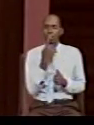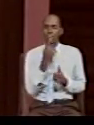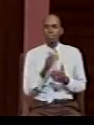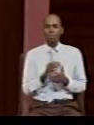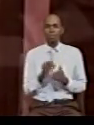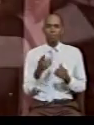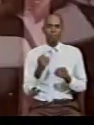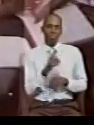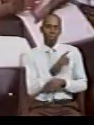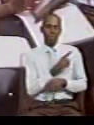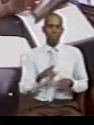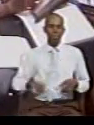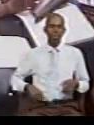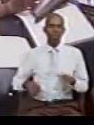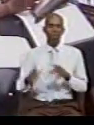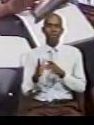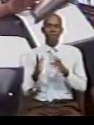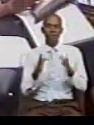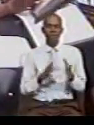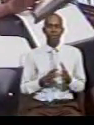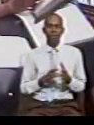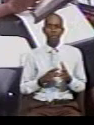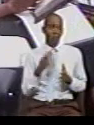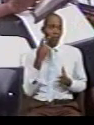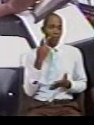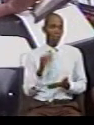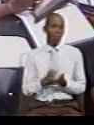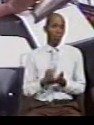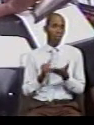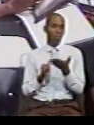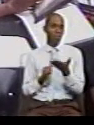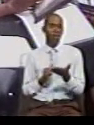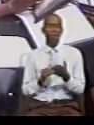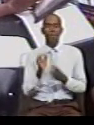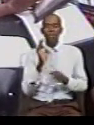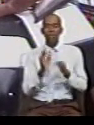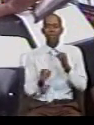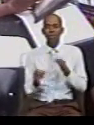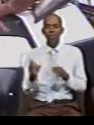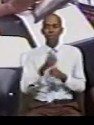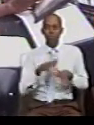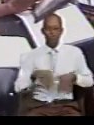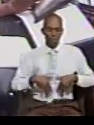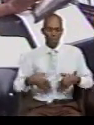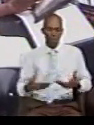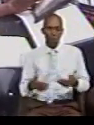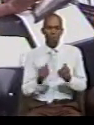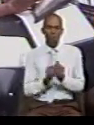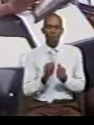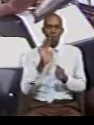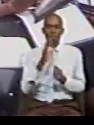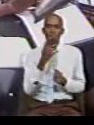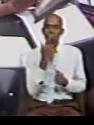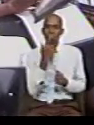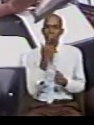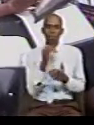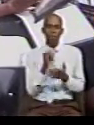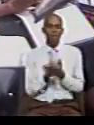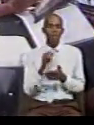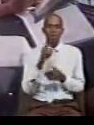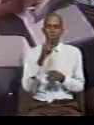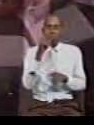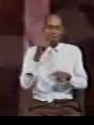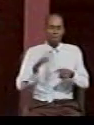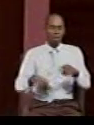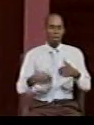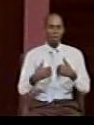the Lord Jesus. You see that? If you confess with your mouth that you cannot have